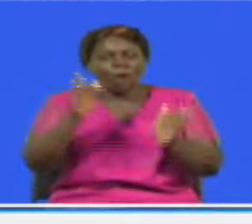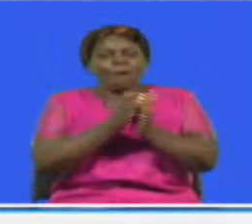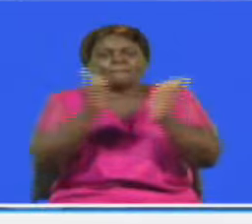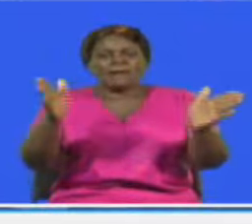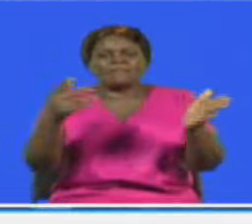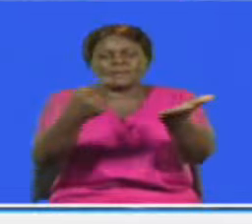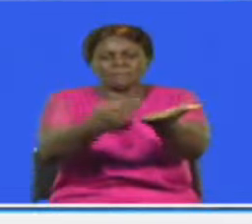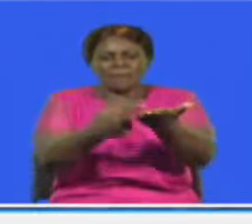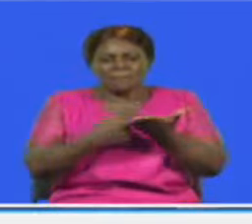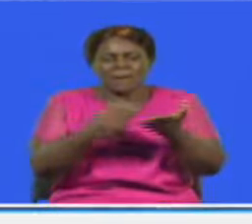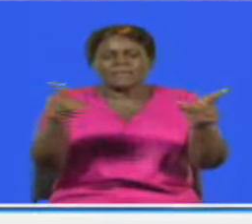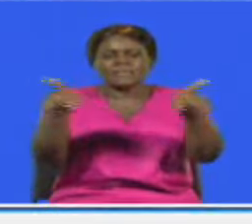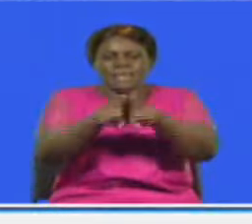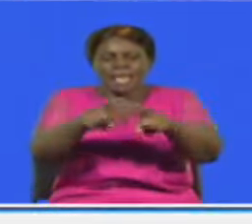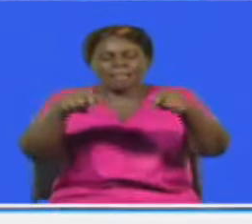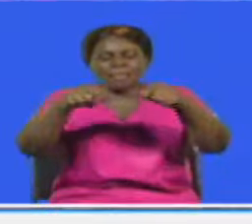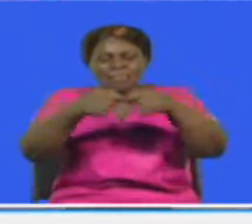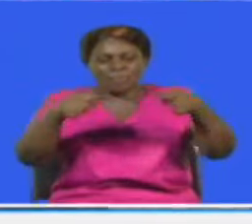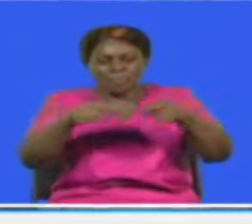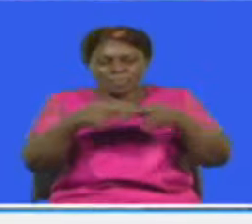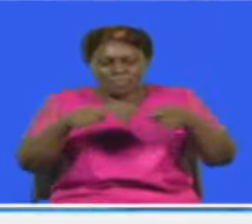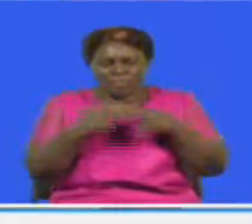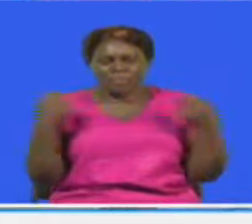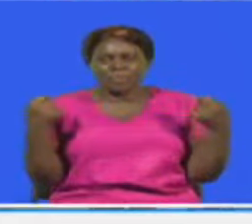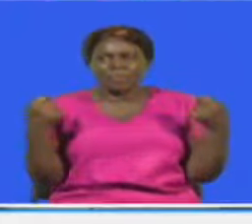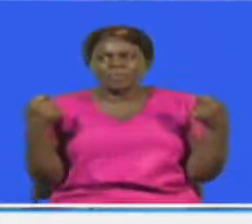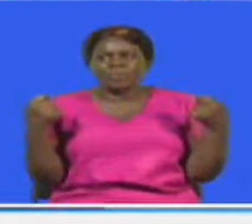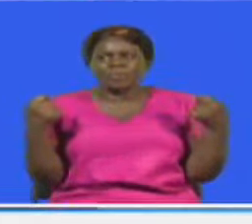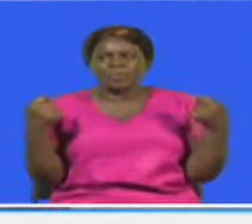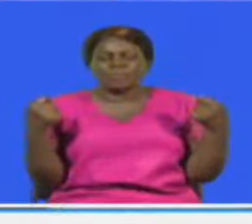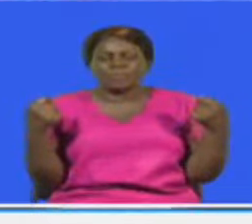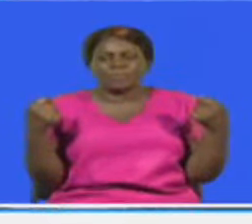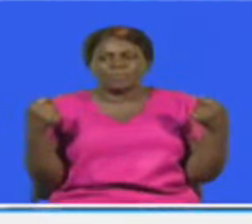public engagement were also destroyed.